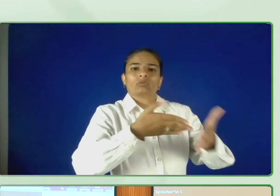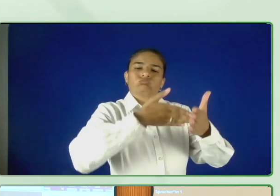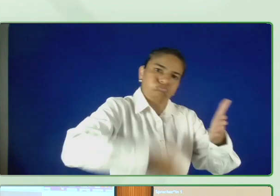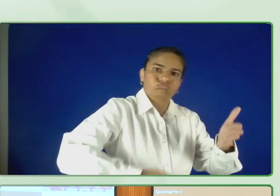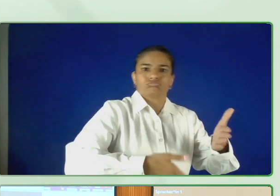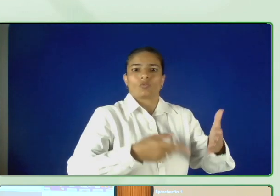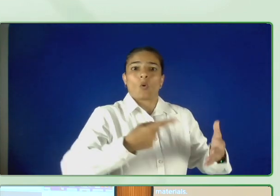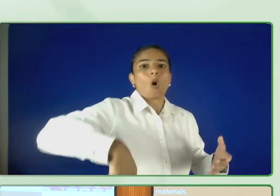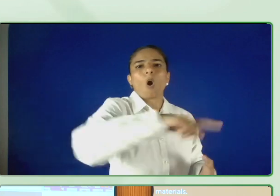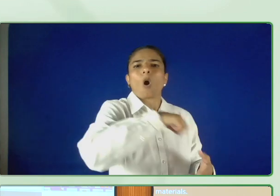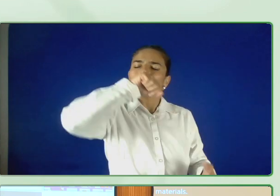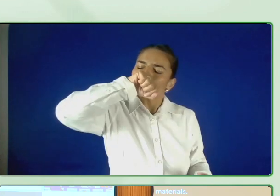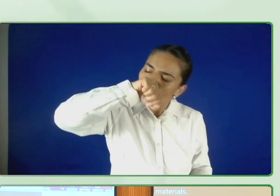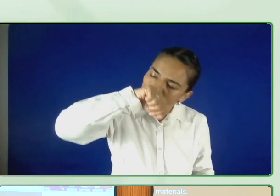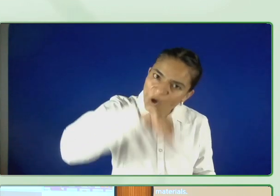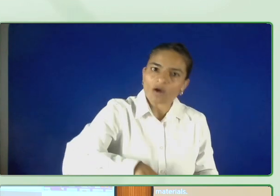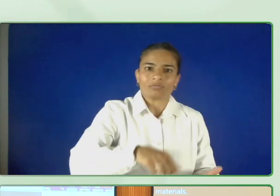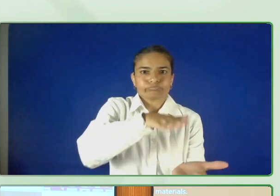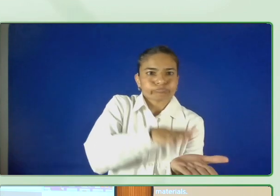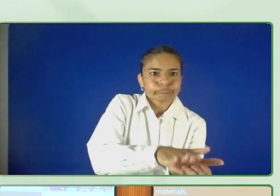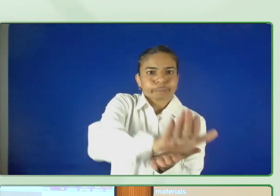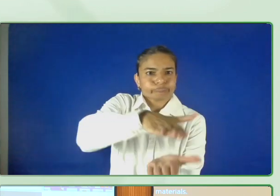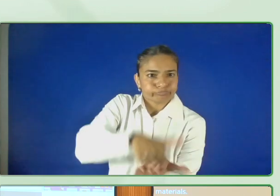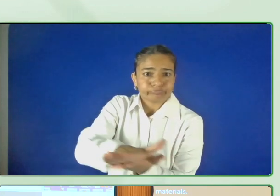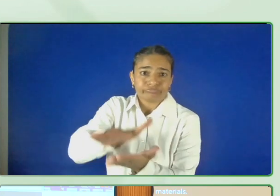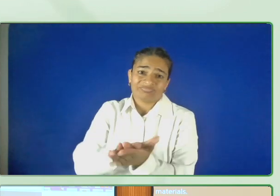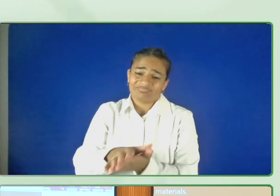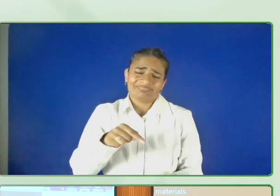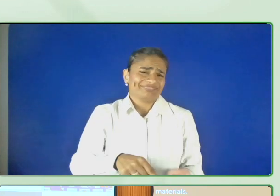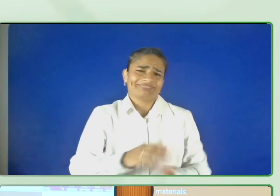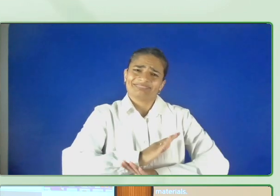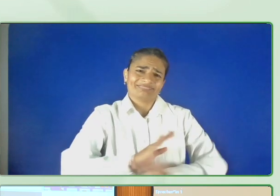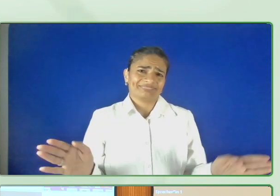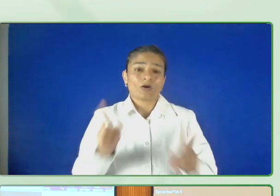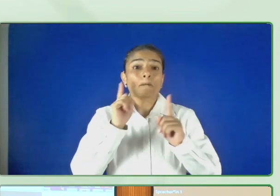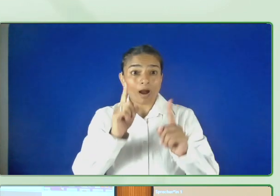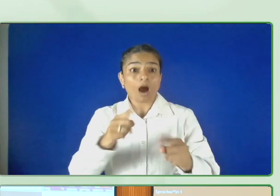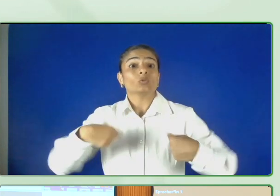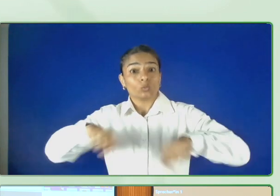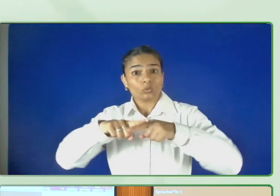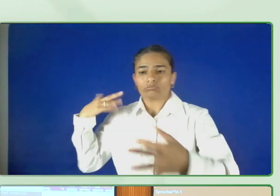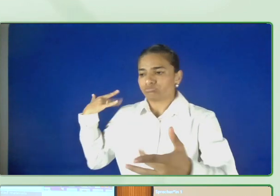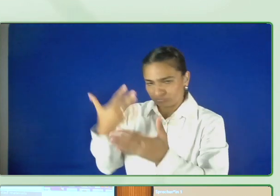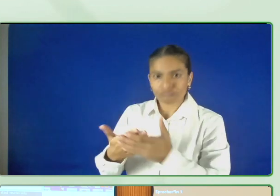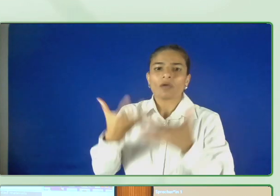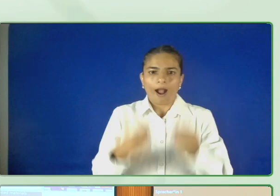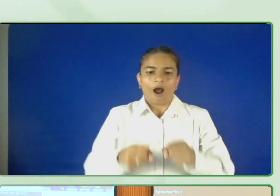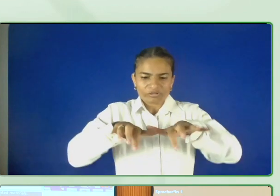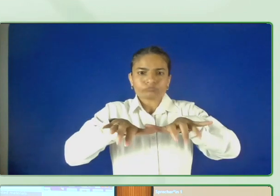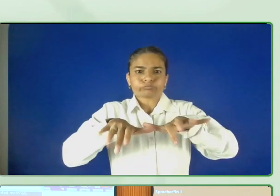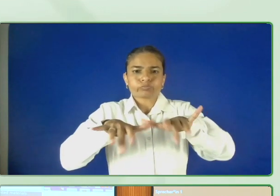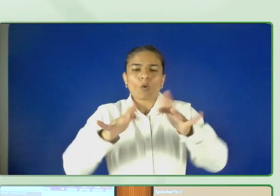to change, but we do provide some online dictionaries, online resources,